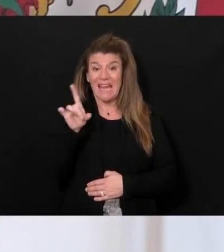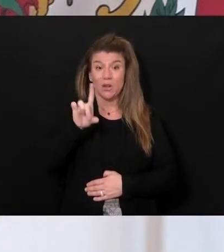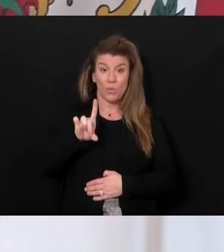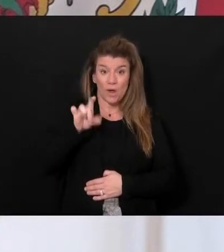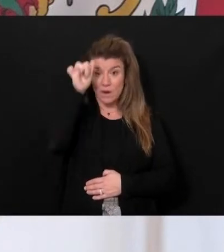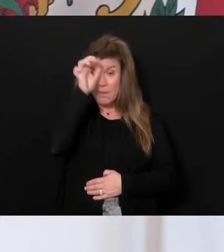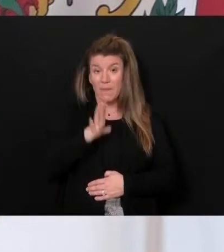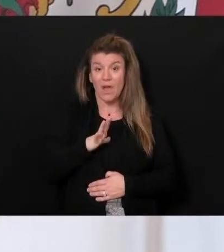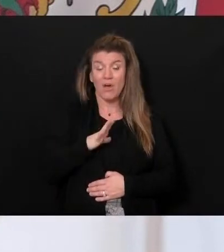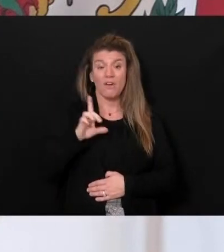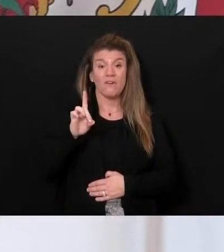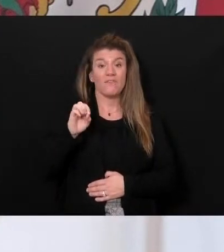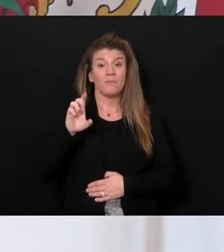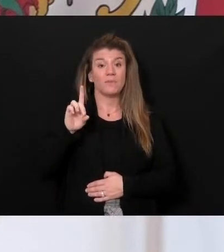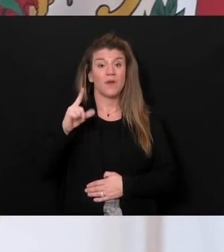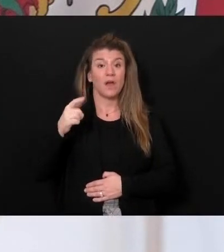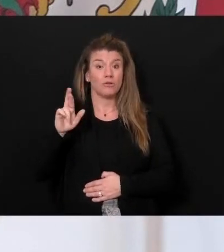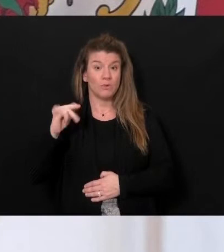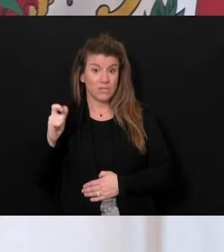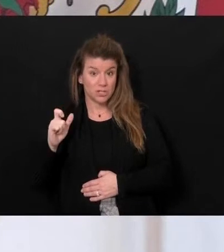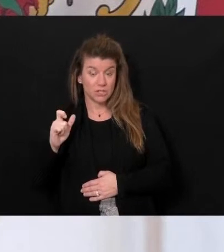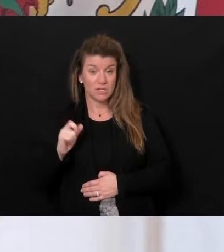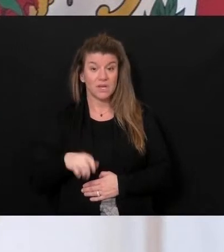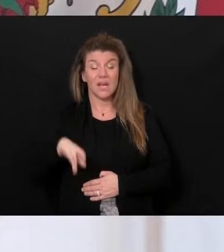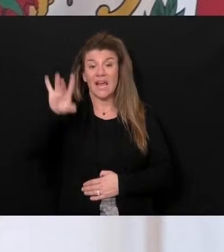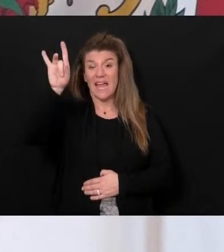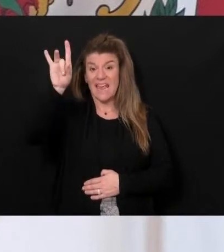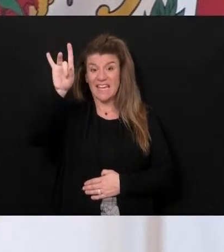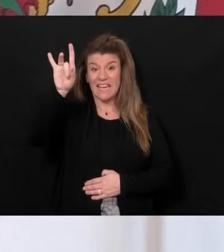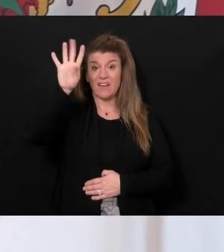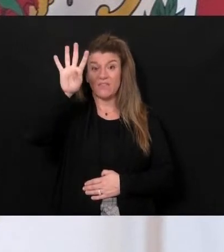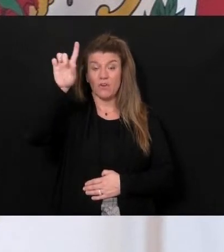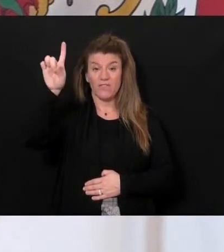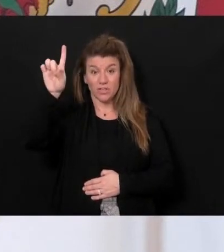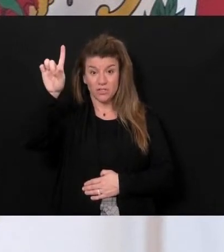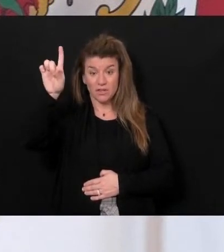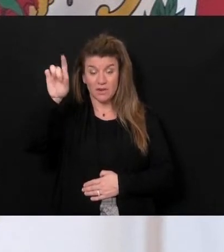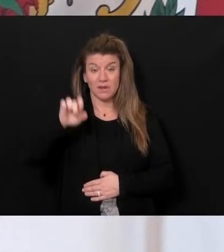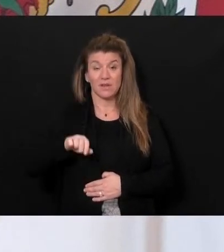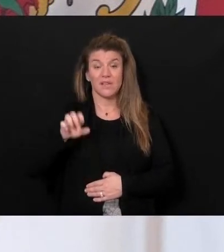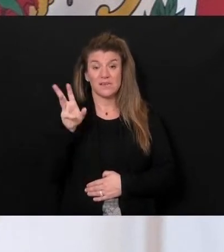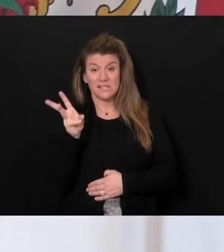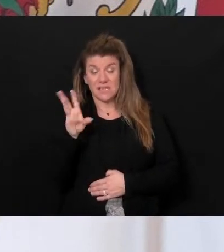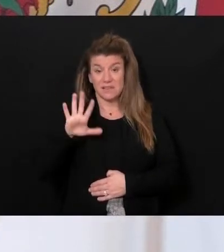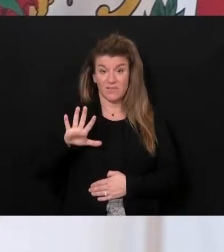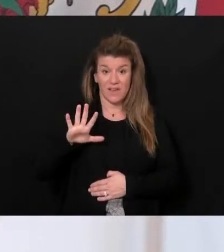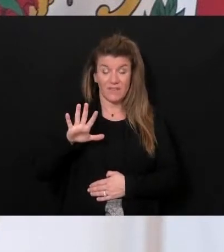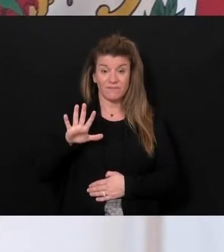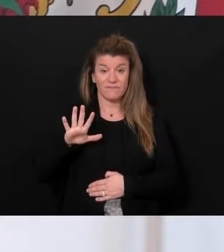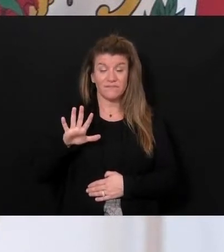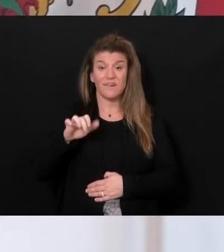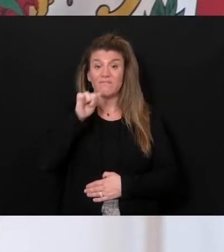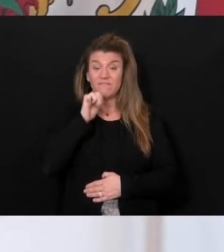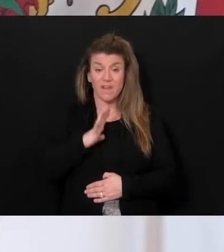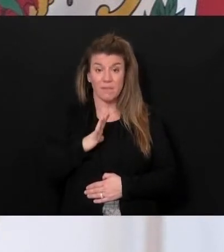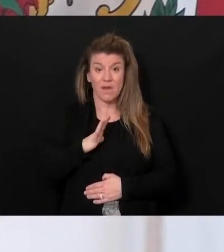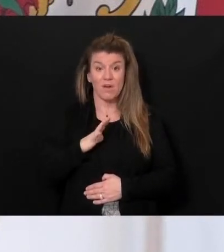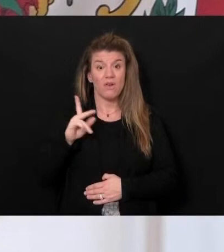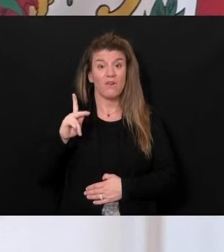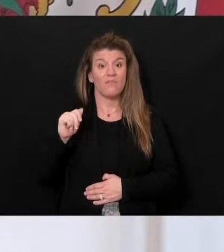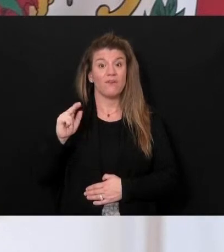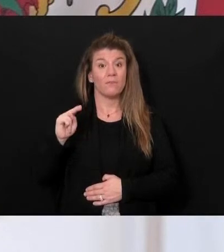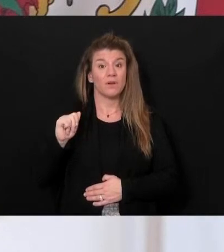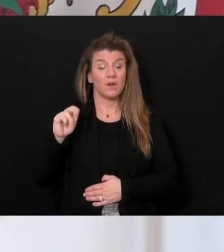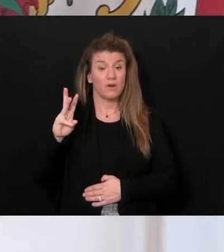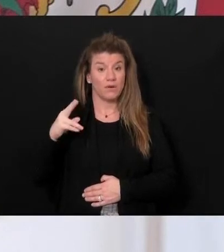81-year-old male from Doddridge County. Our 1,841st death is a 65-year-old female from Kanawha